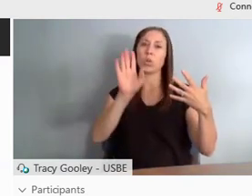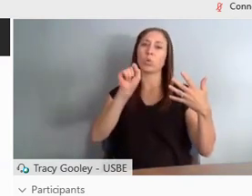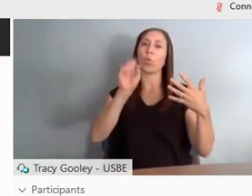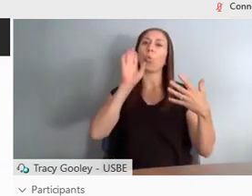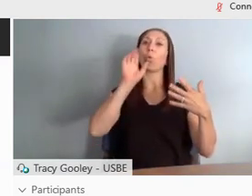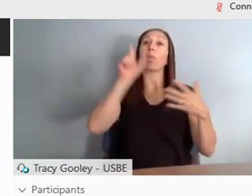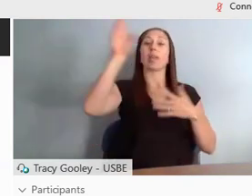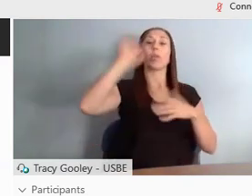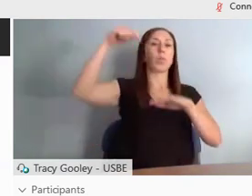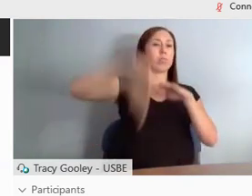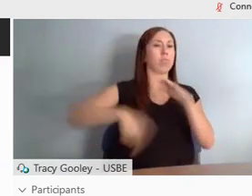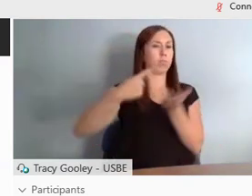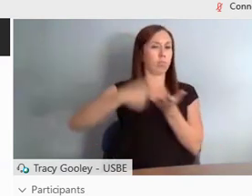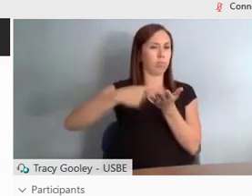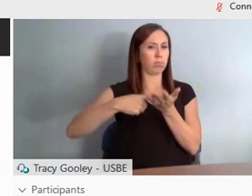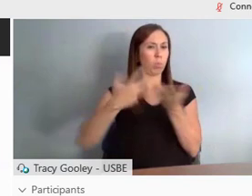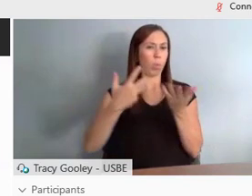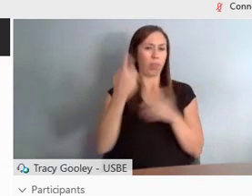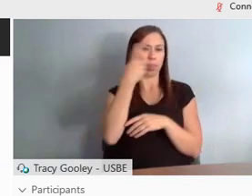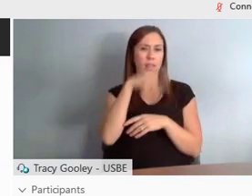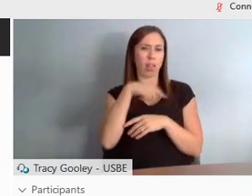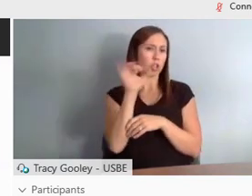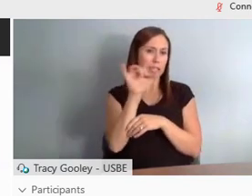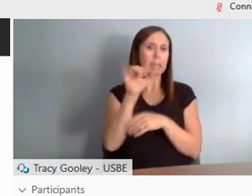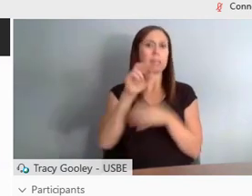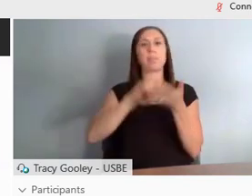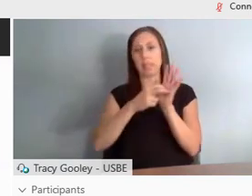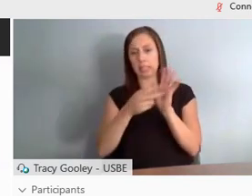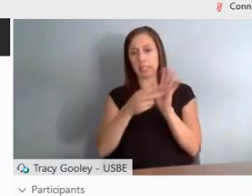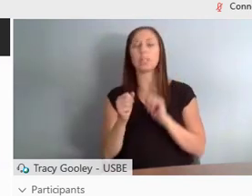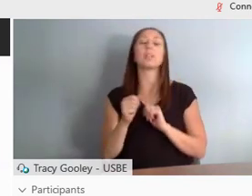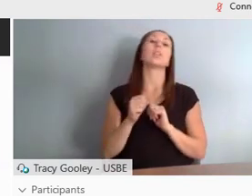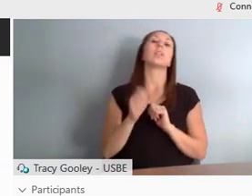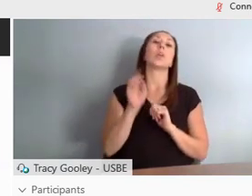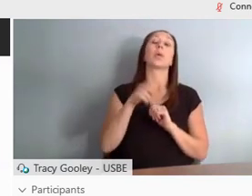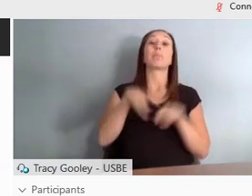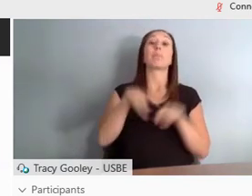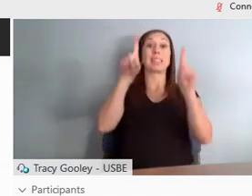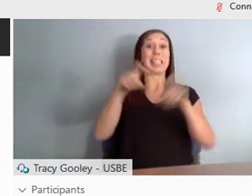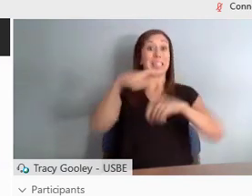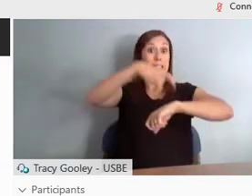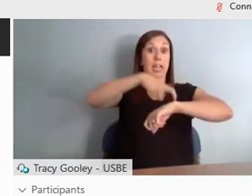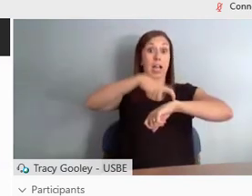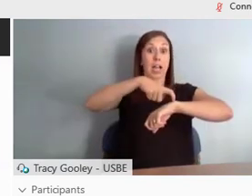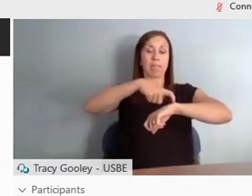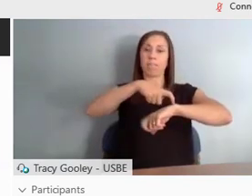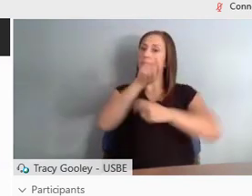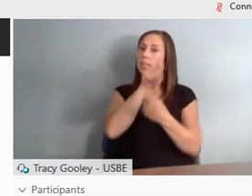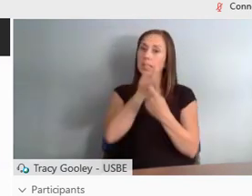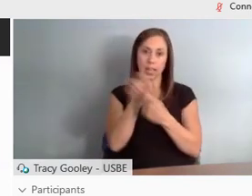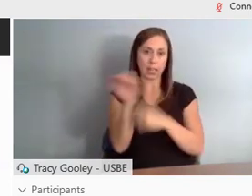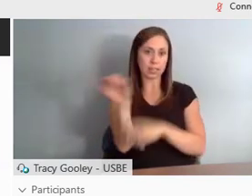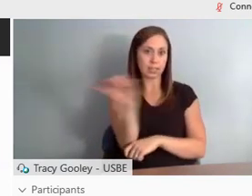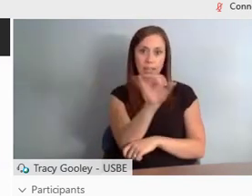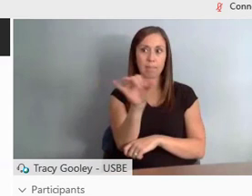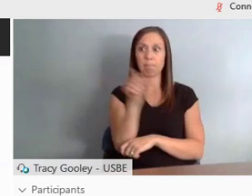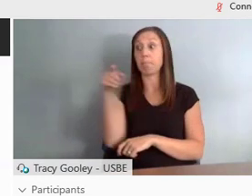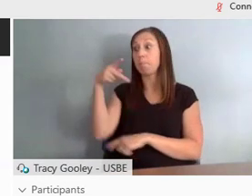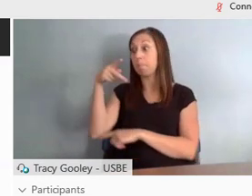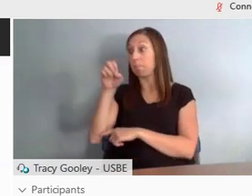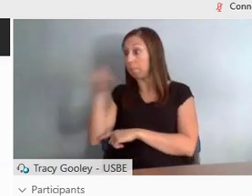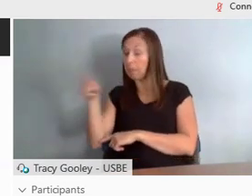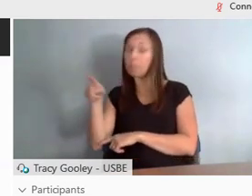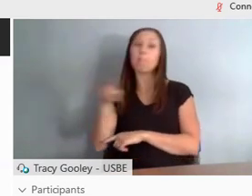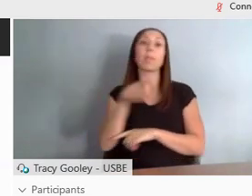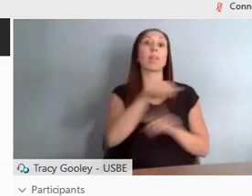little bit more how that looks. Our testing window for a PEEP alternate is the exact same testing window as our